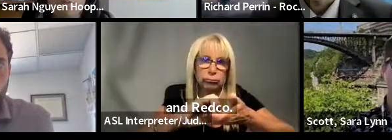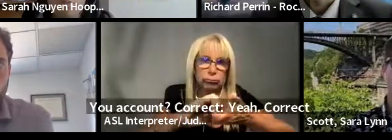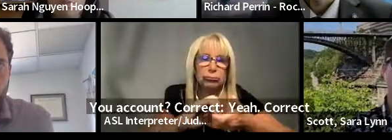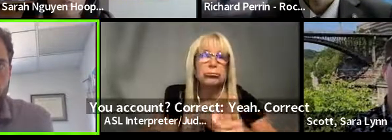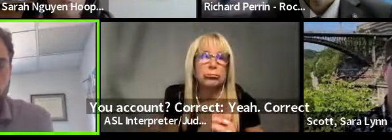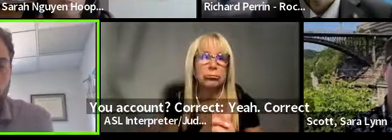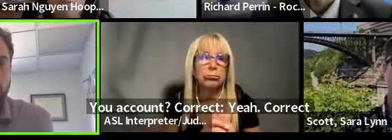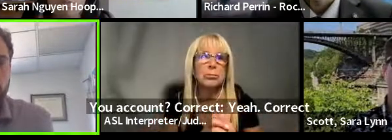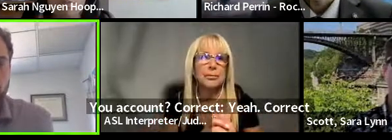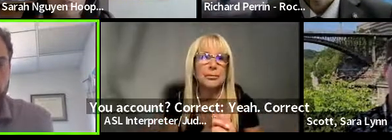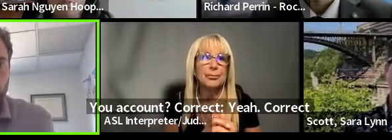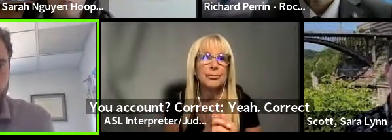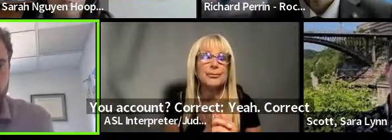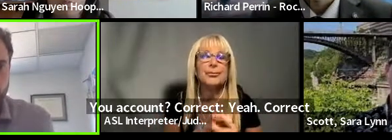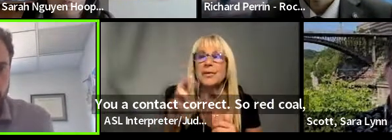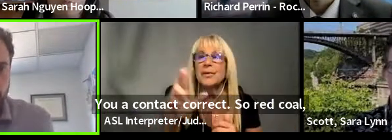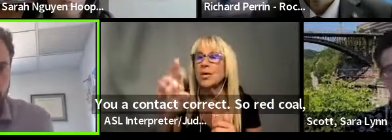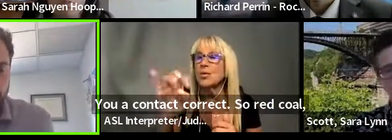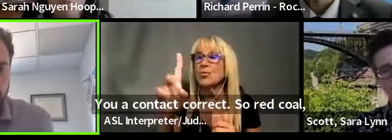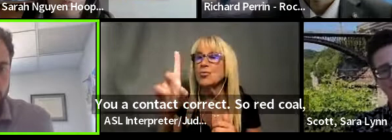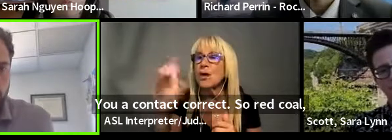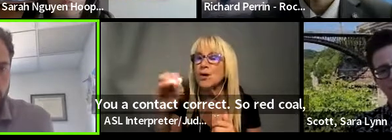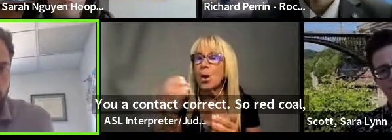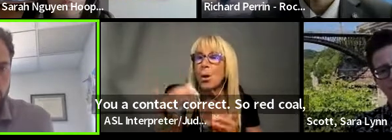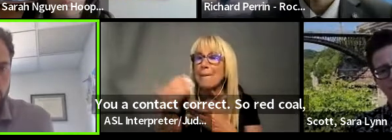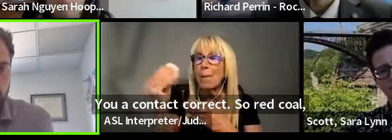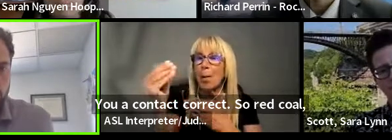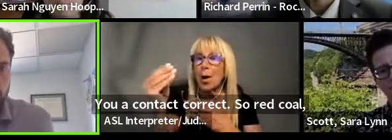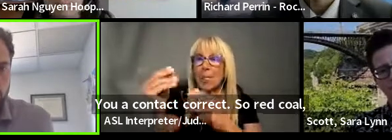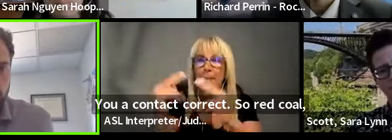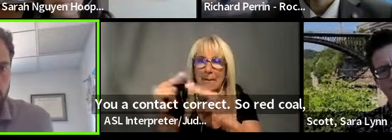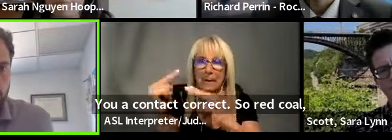So Redco ultimately purchased the building.